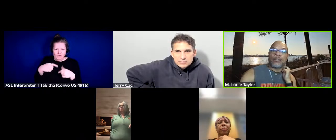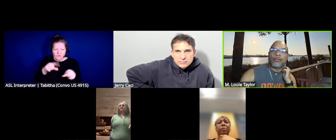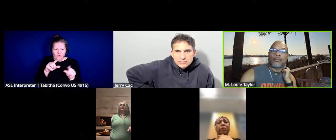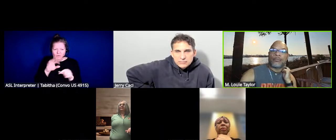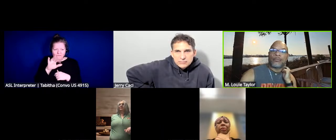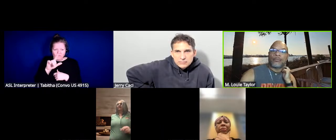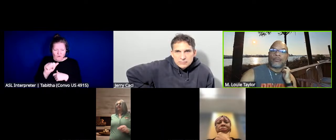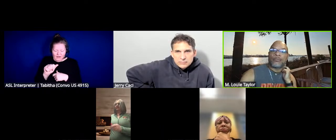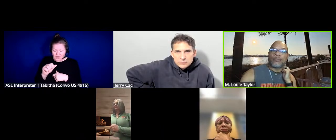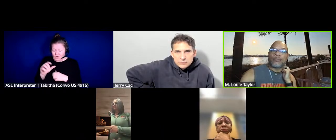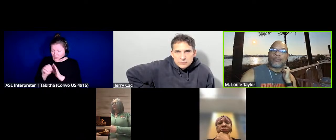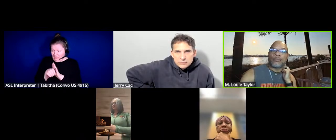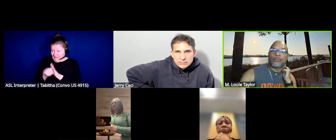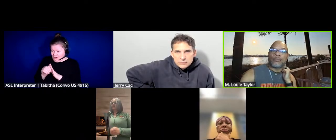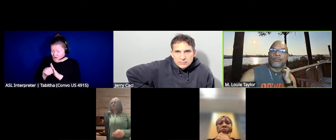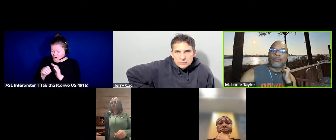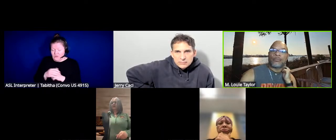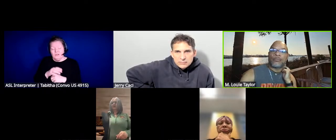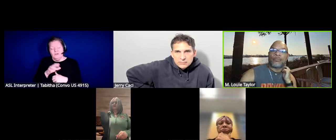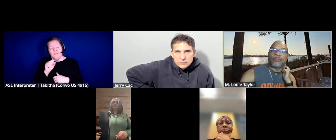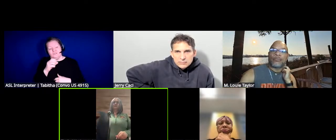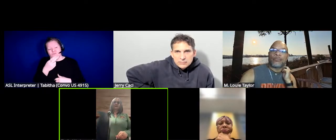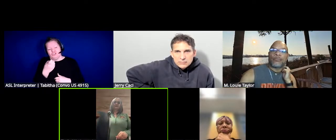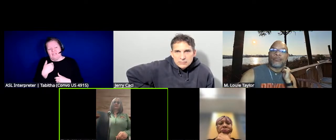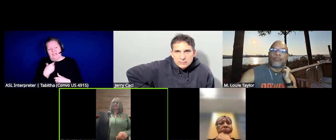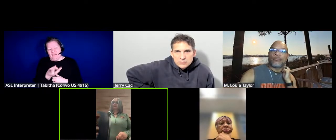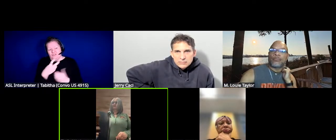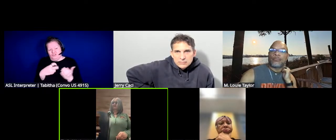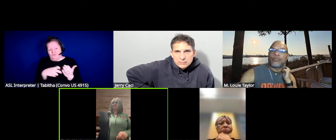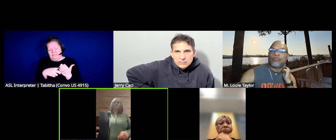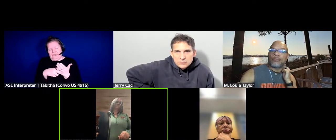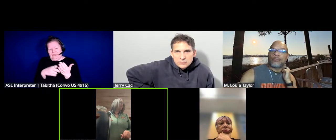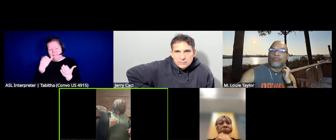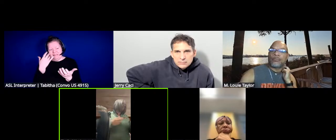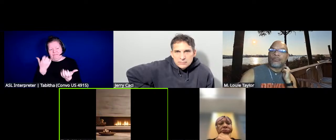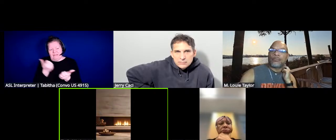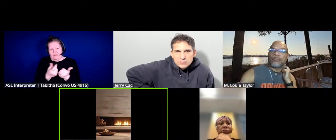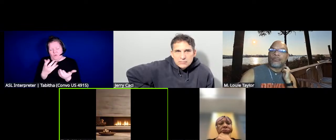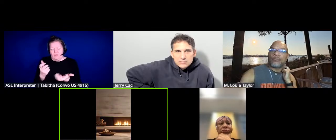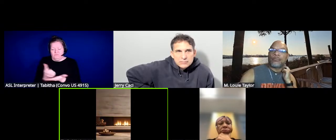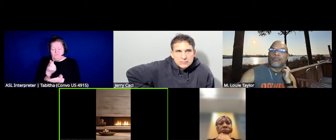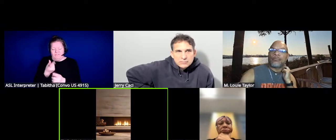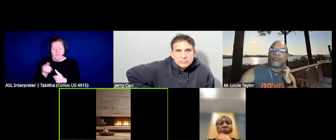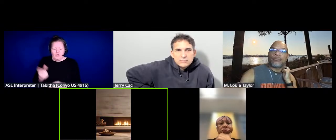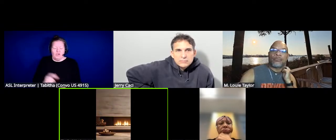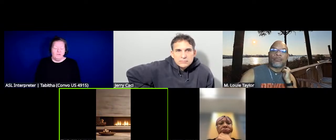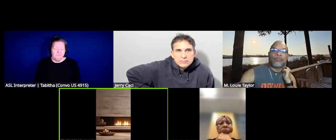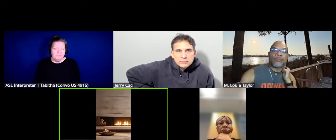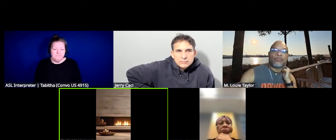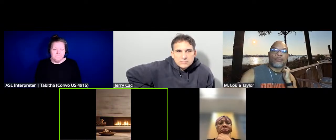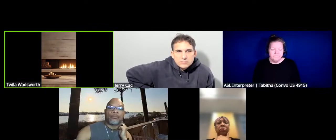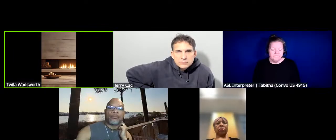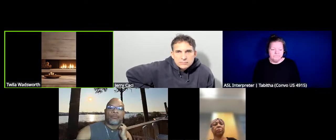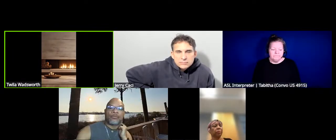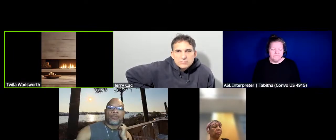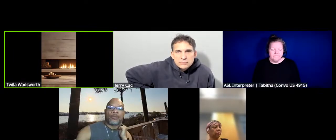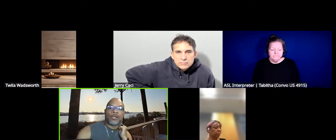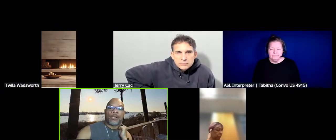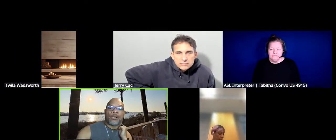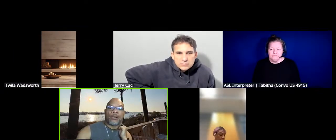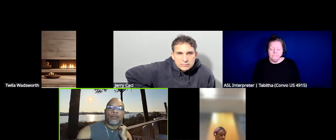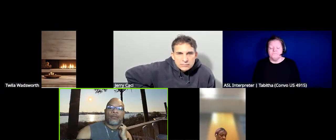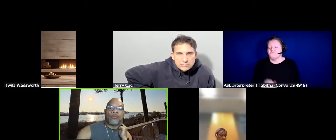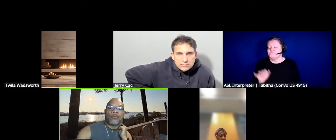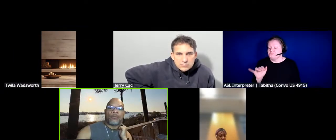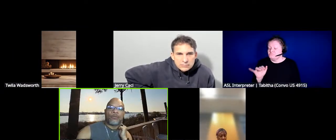Florida, Orlando. so she has 2 tickets to get rid of.